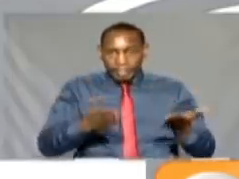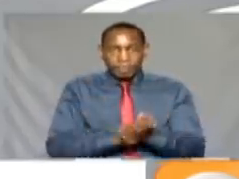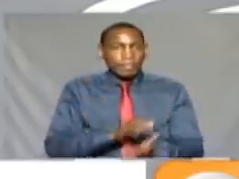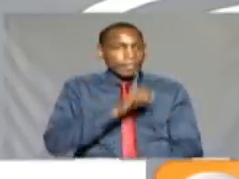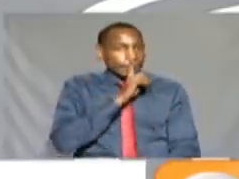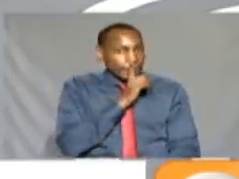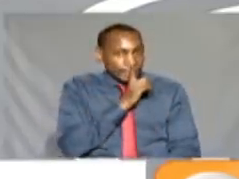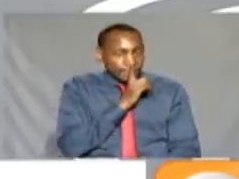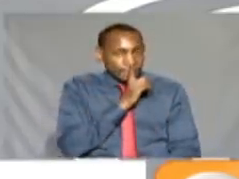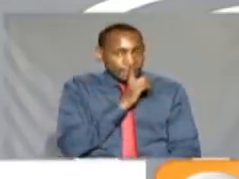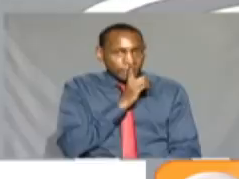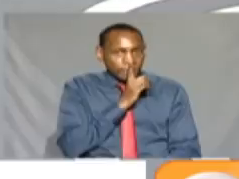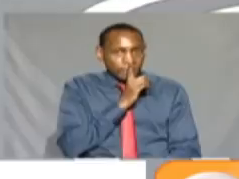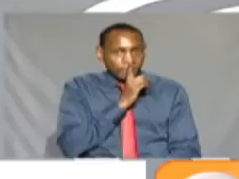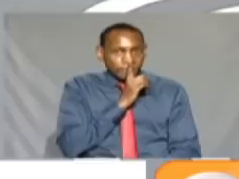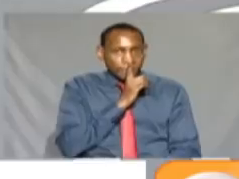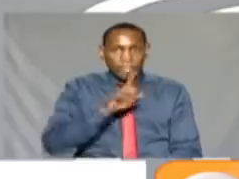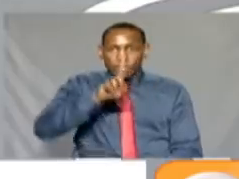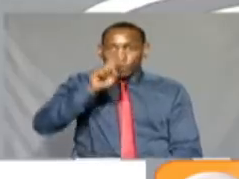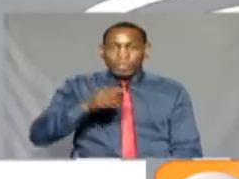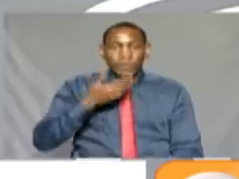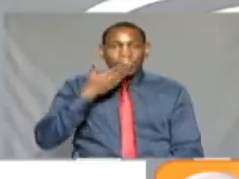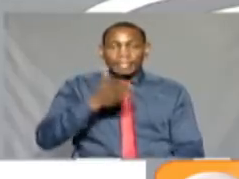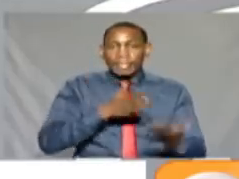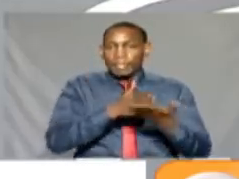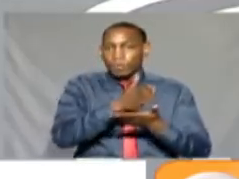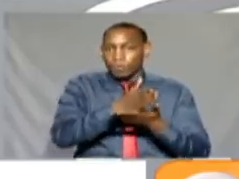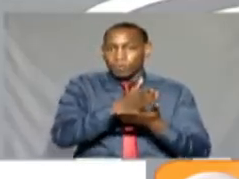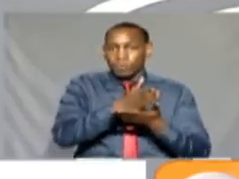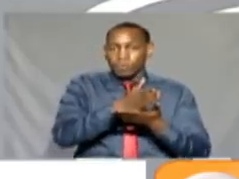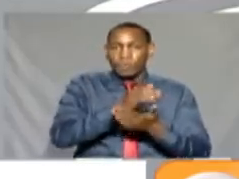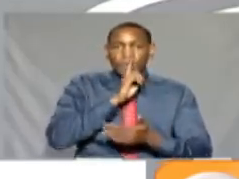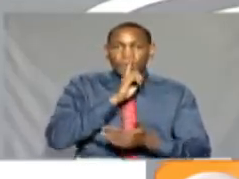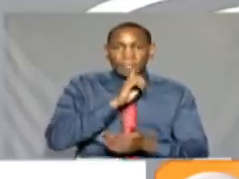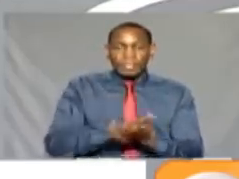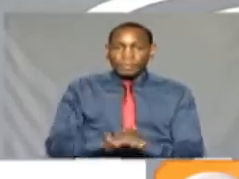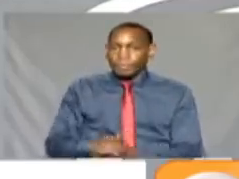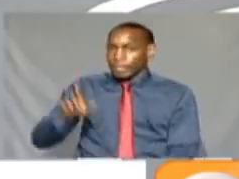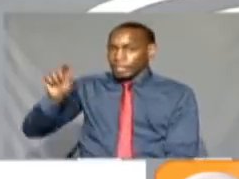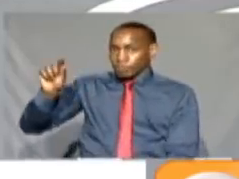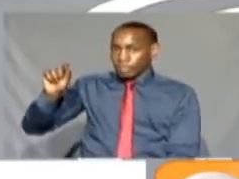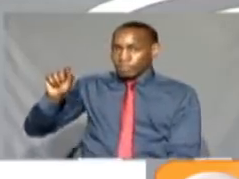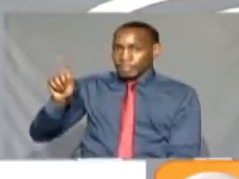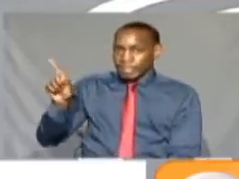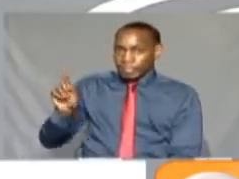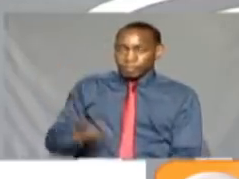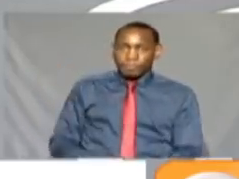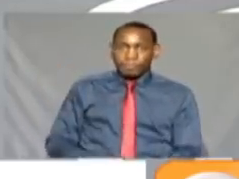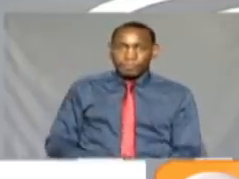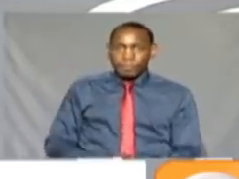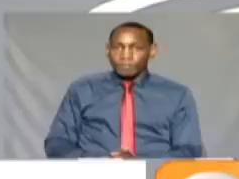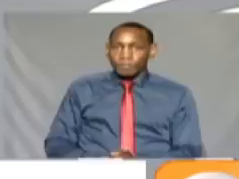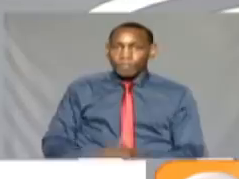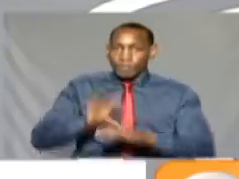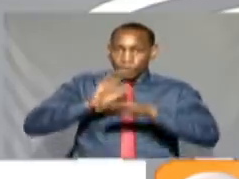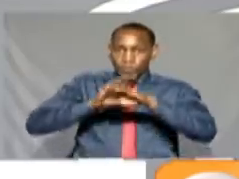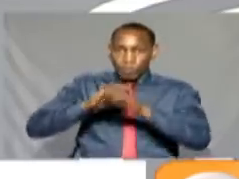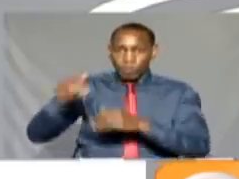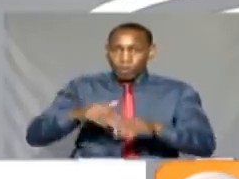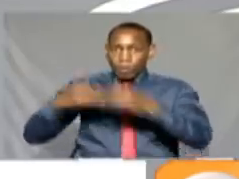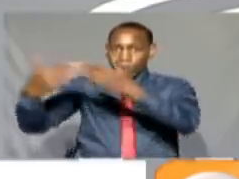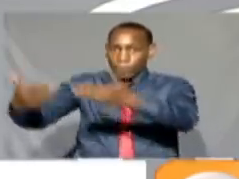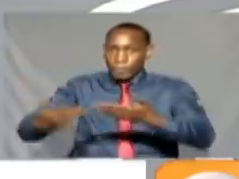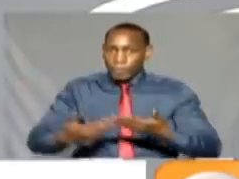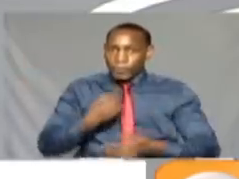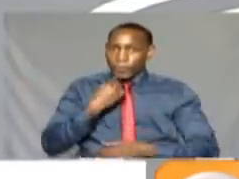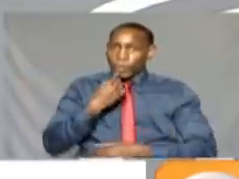quiet. Yeah. The question should be answered through Twitter. Okay, we go to Twitter. Don't get Cornelius94 says, what a great way to usher in